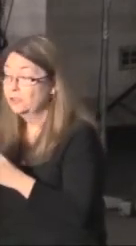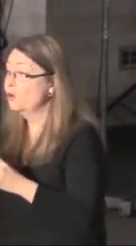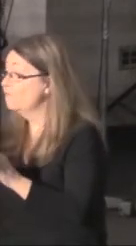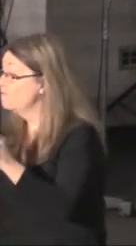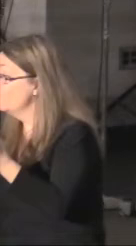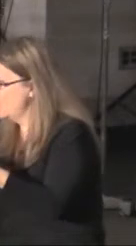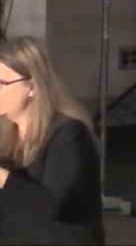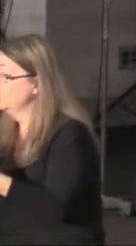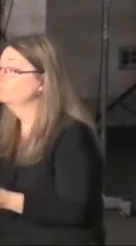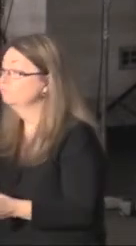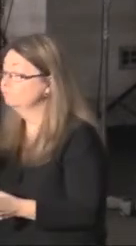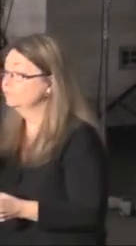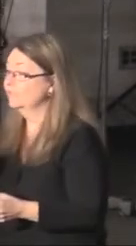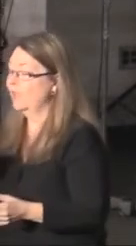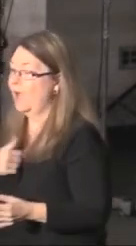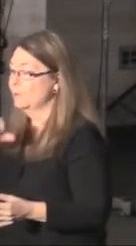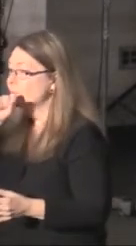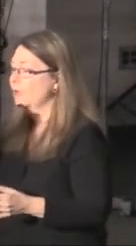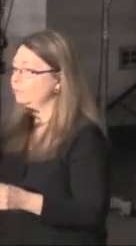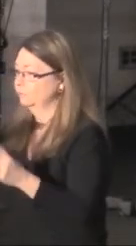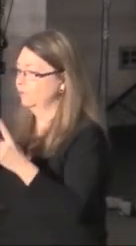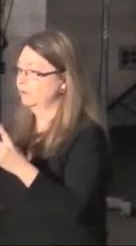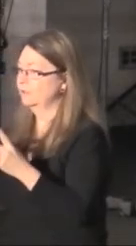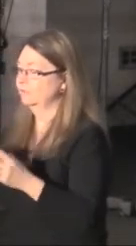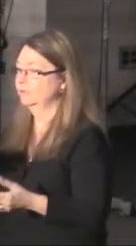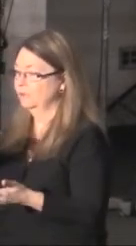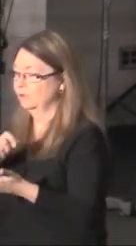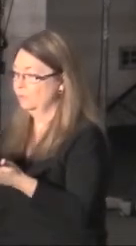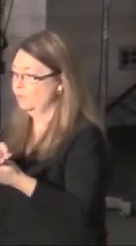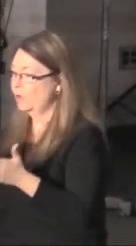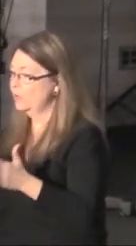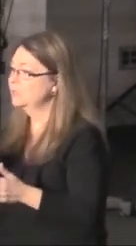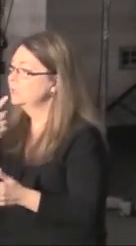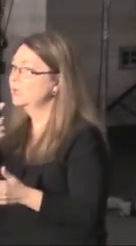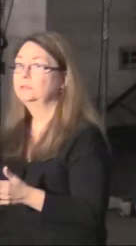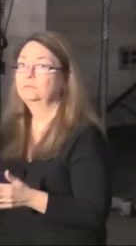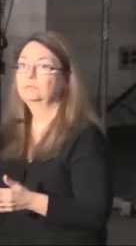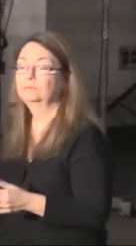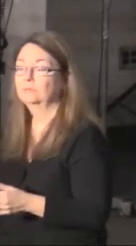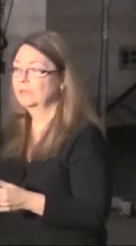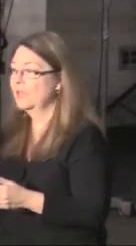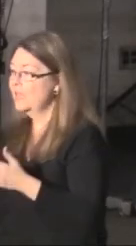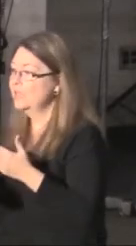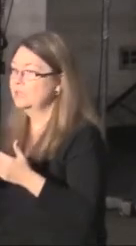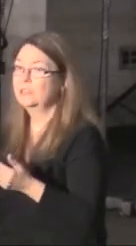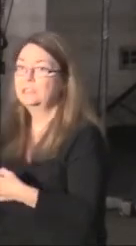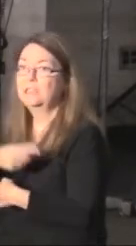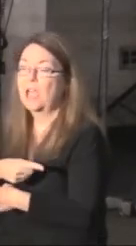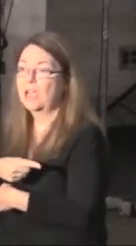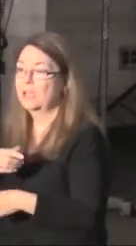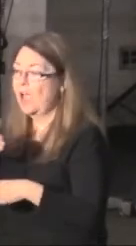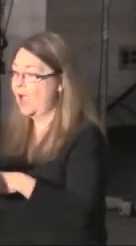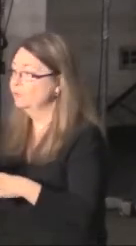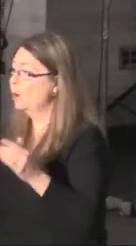I love this perspective that commentator Frank Thielman gives. He says this, at the end of the day, after all their efforts to oppose Paul,